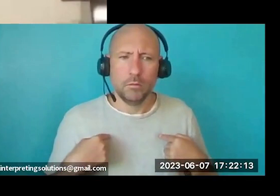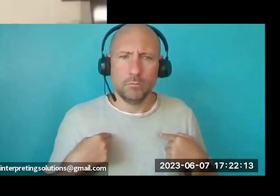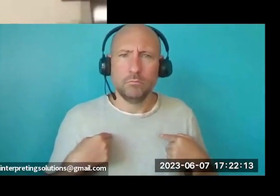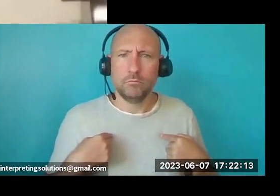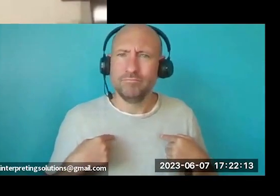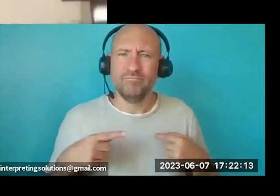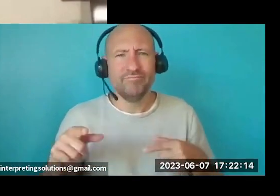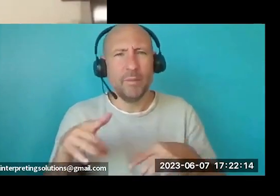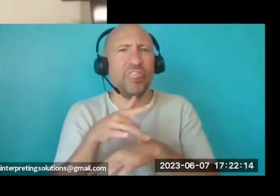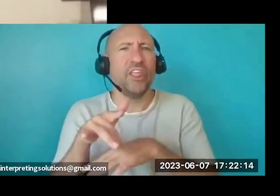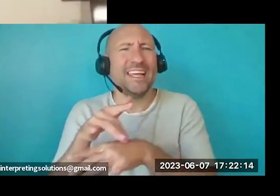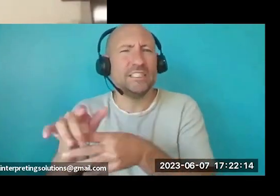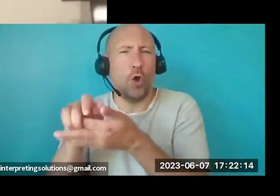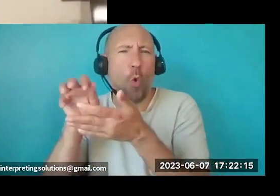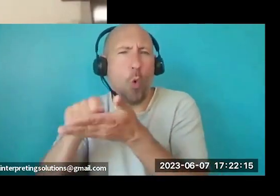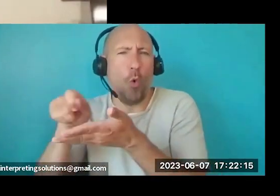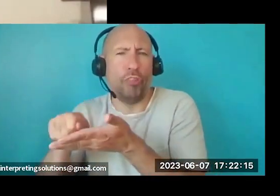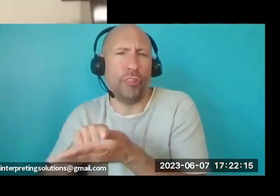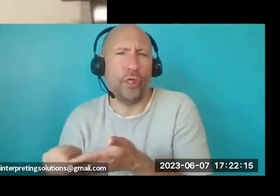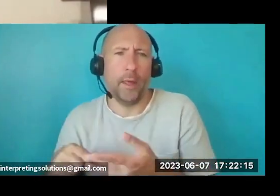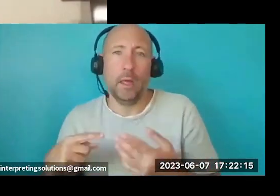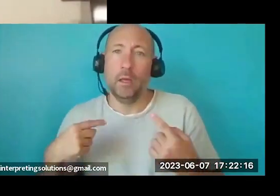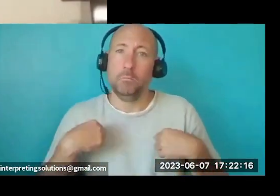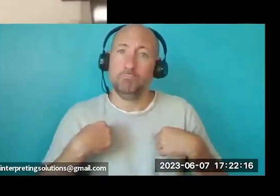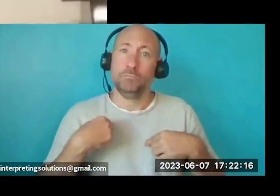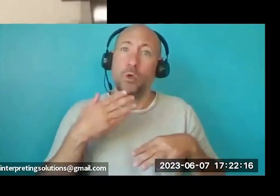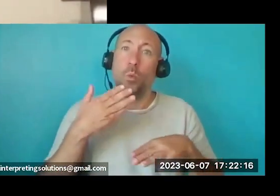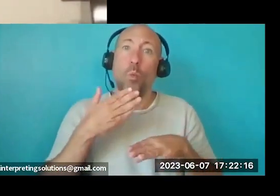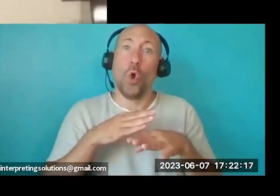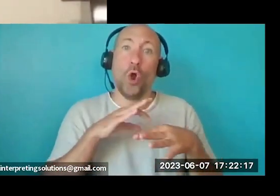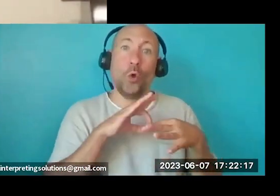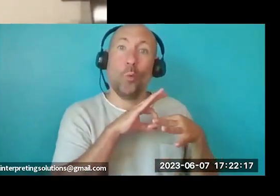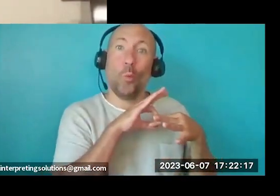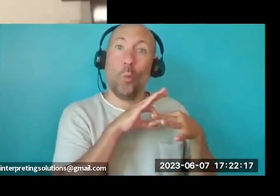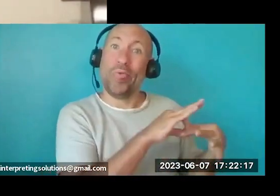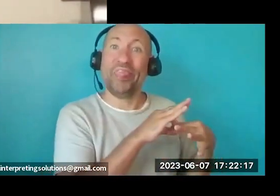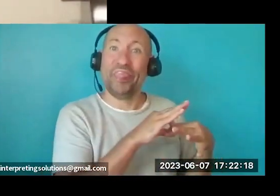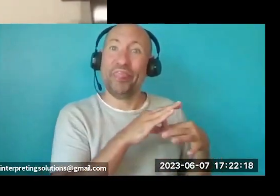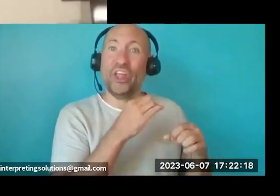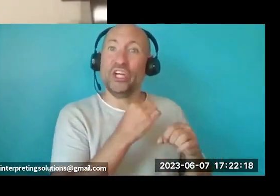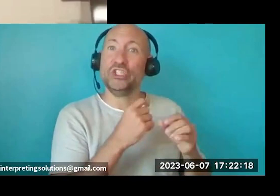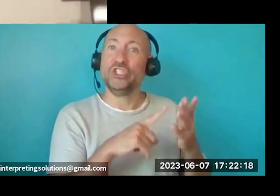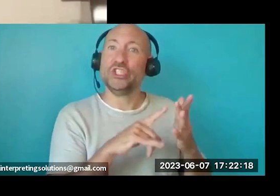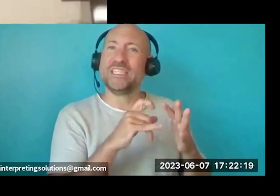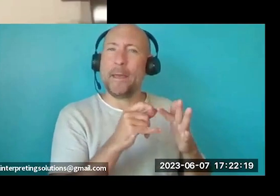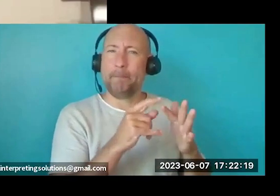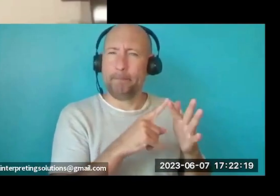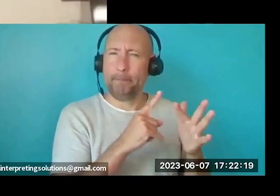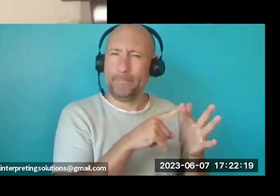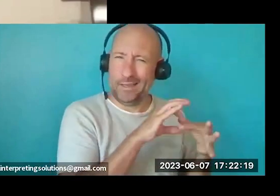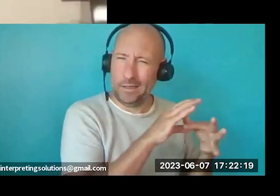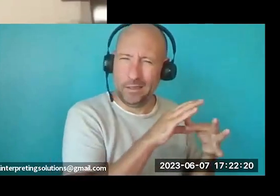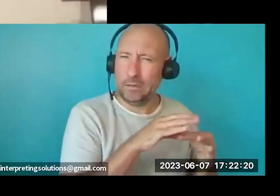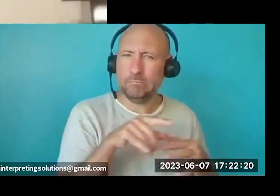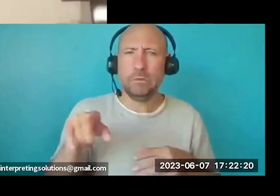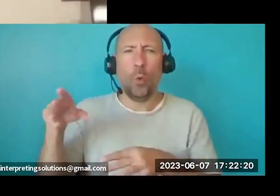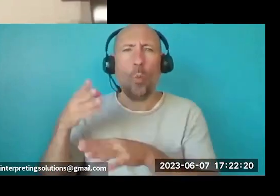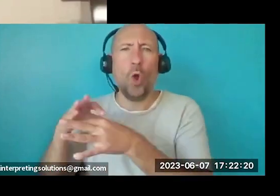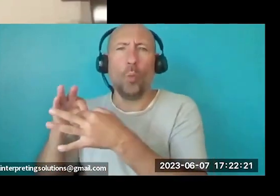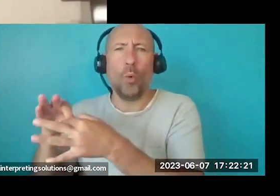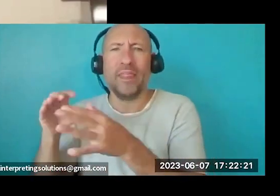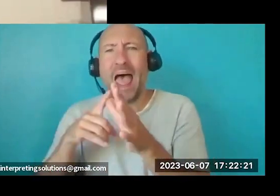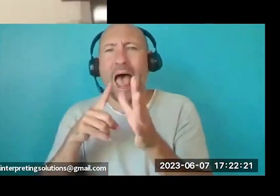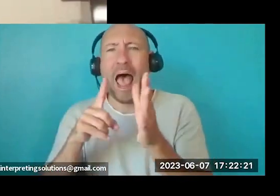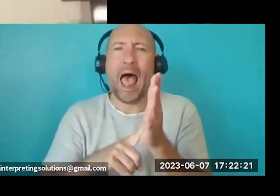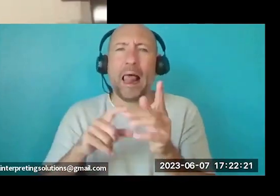for the theatre, and I have been working with Giuseppe and Alti Qua artists for some years now in the